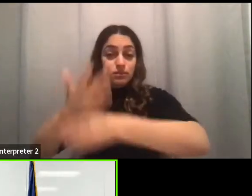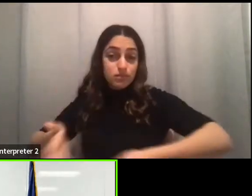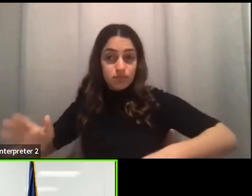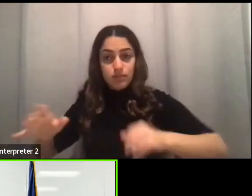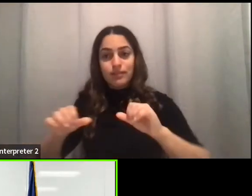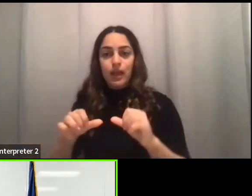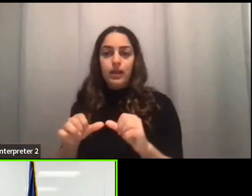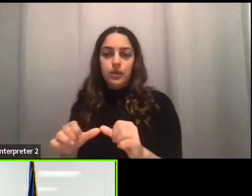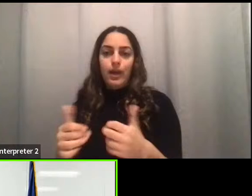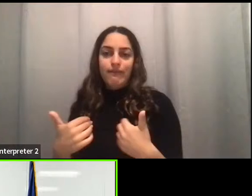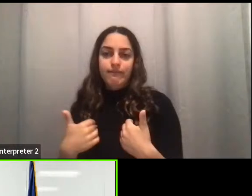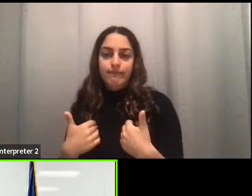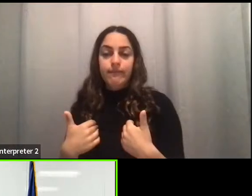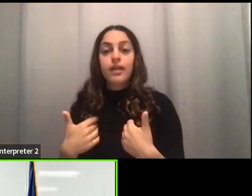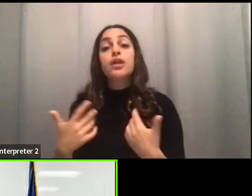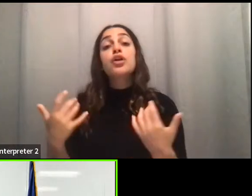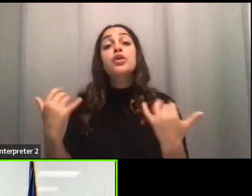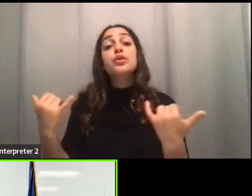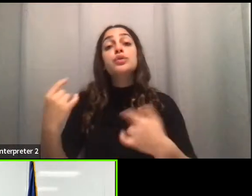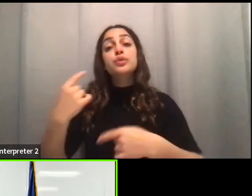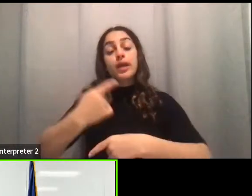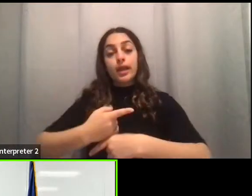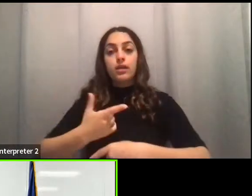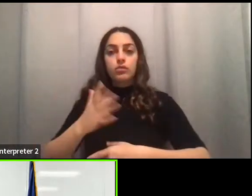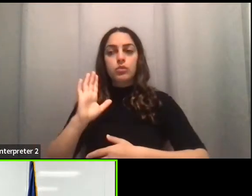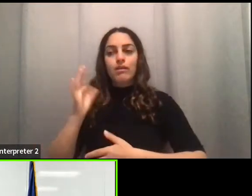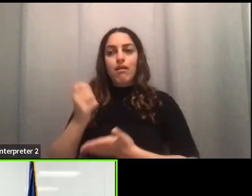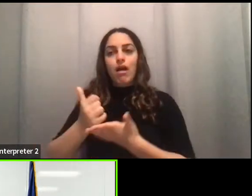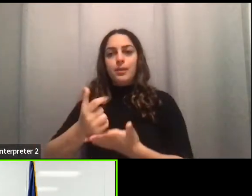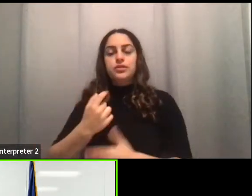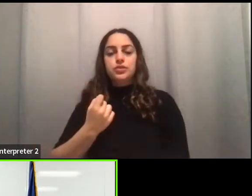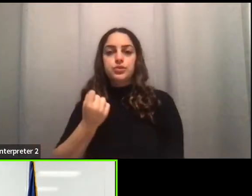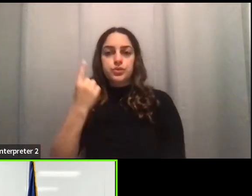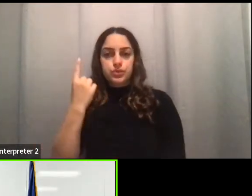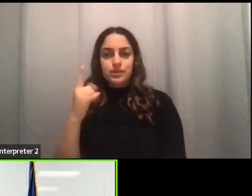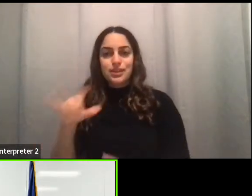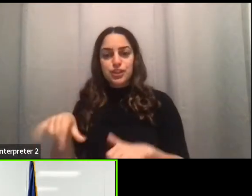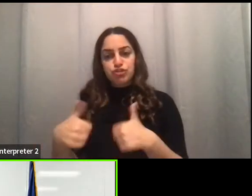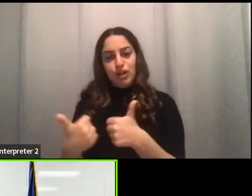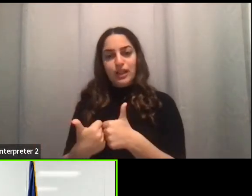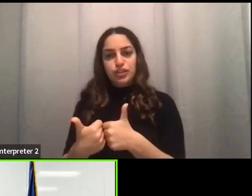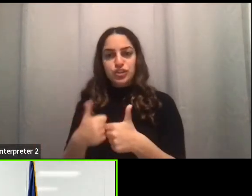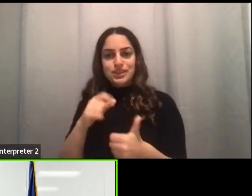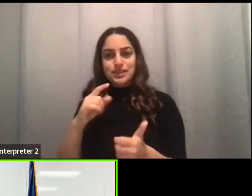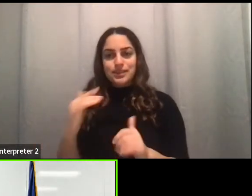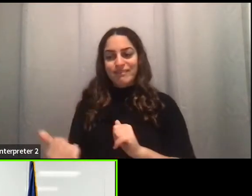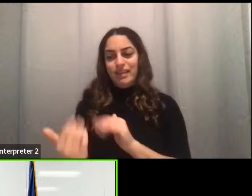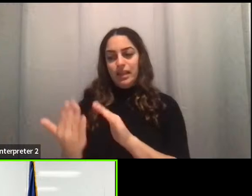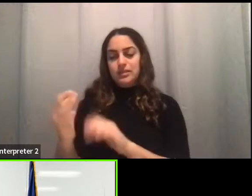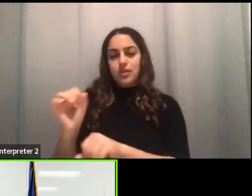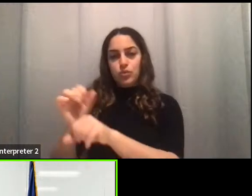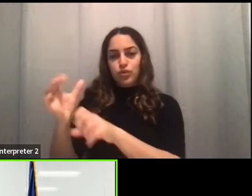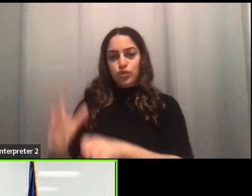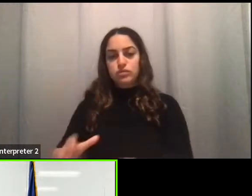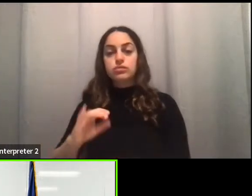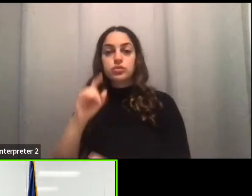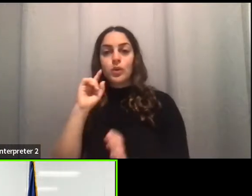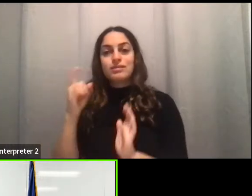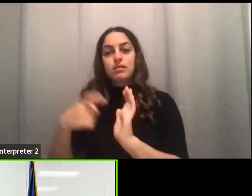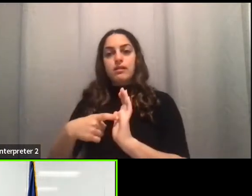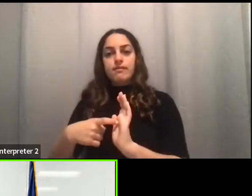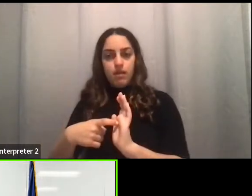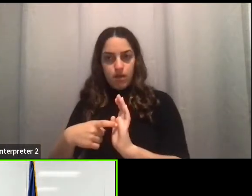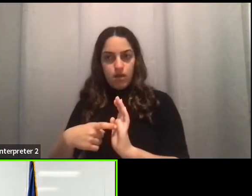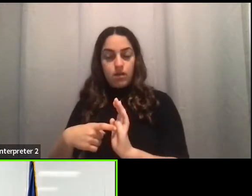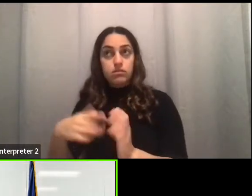exist today's hearing will help us to understand the challenges faced by workers and to identify promising